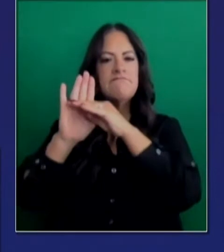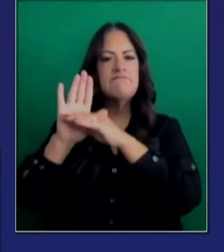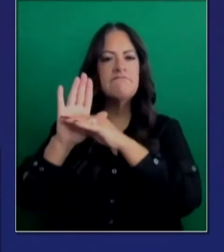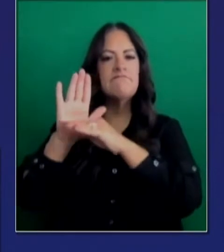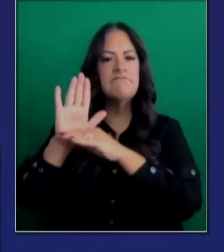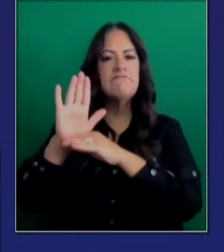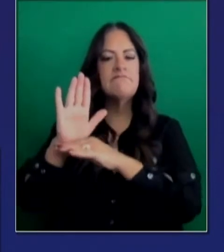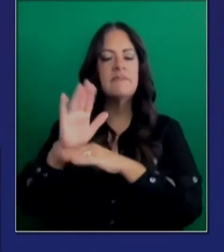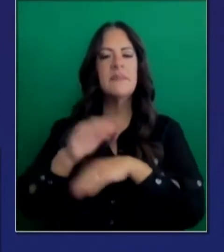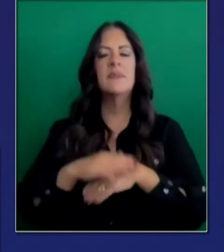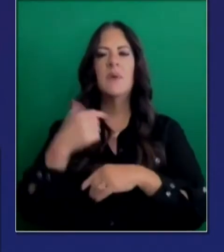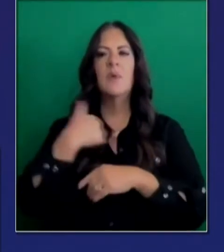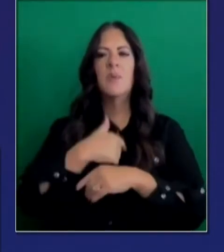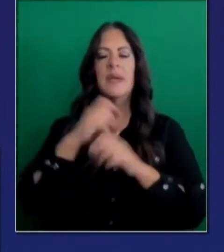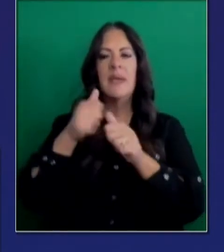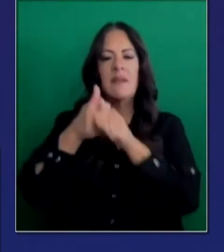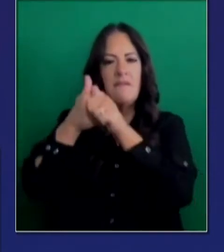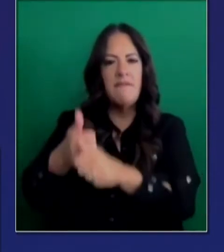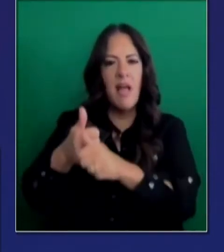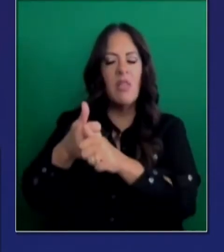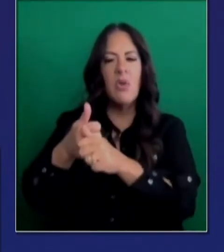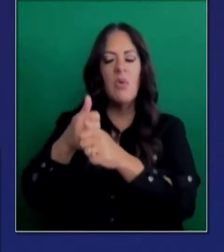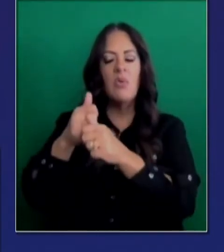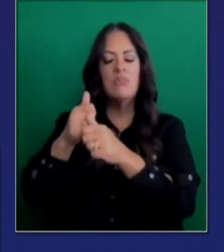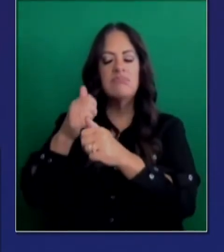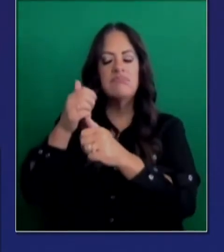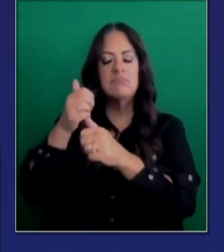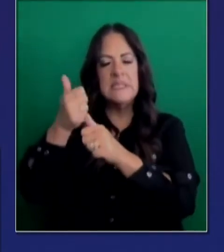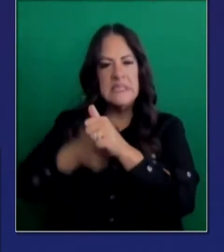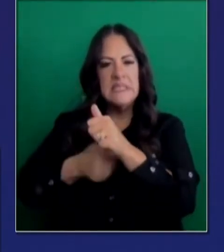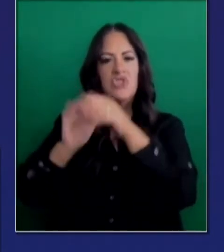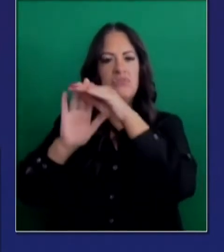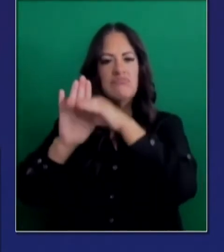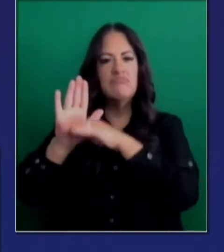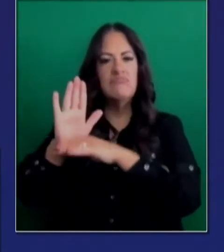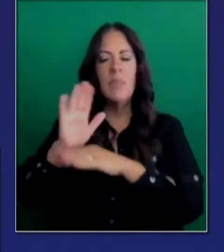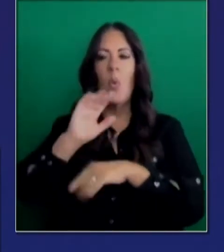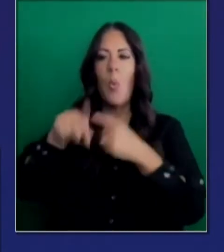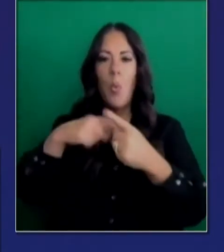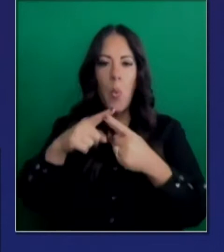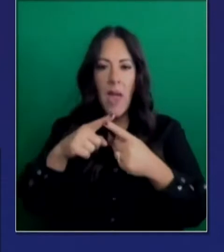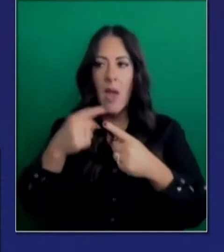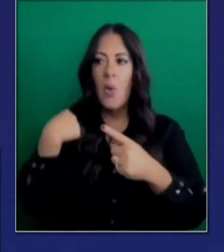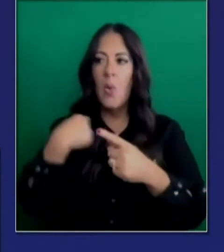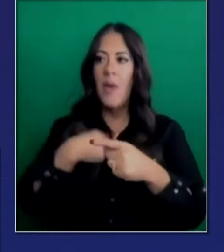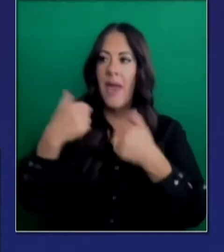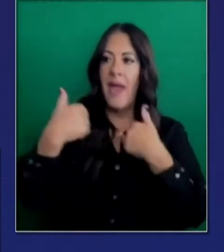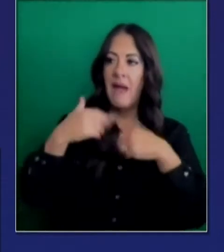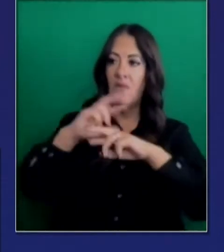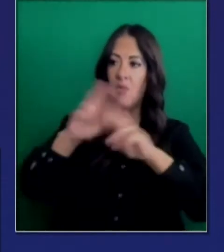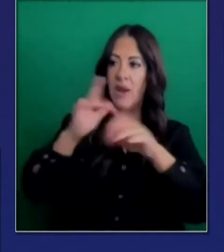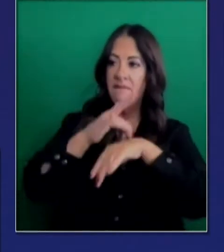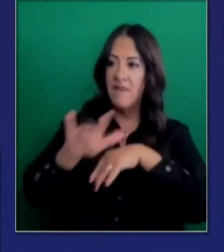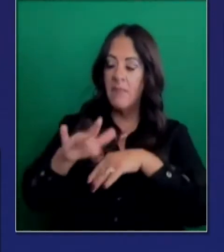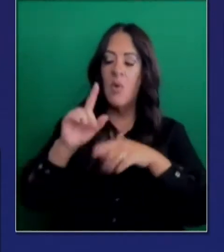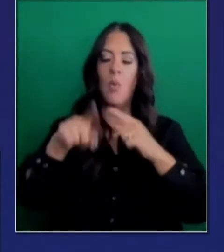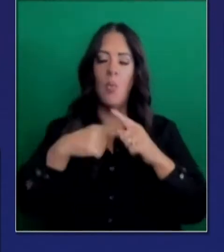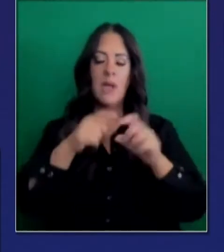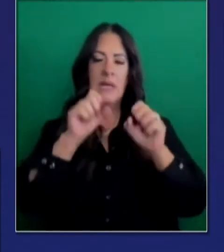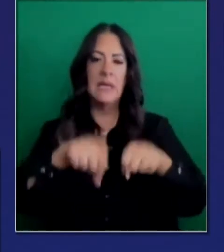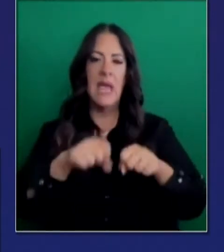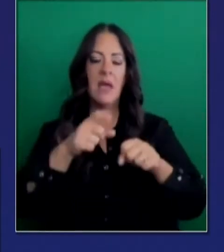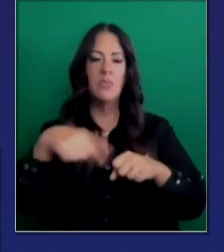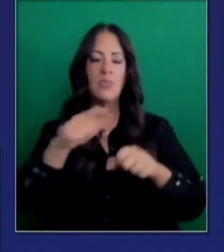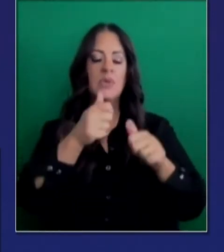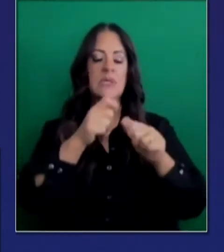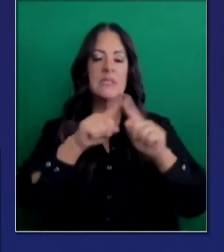anxiety that I know is palpable out there about when we have that availability, when, well, we see it. As it